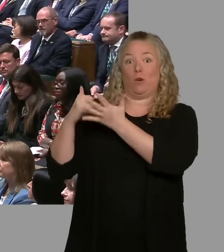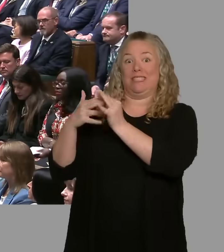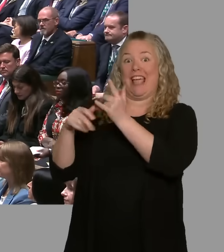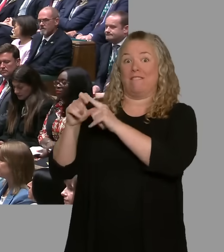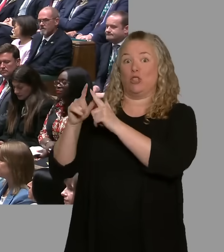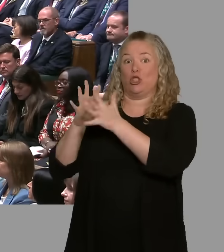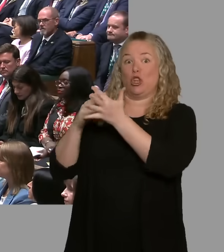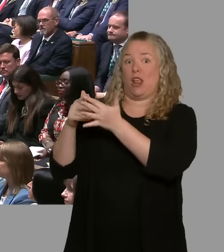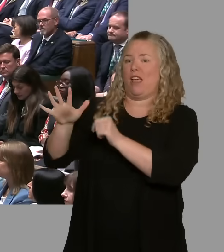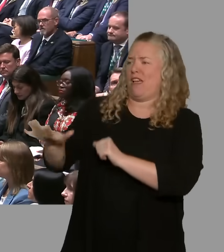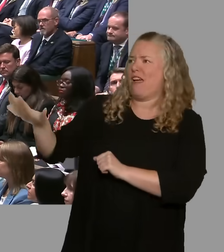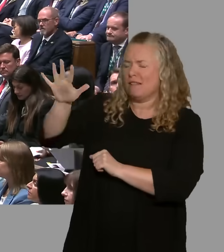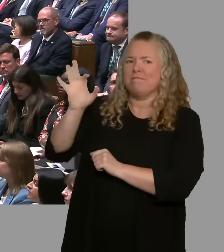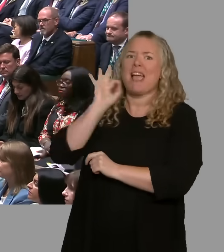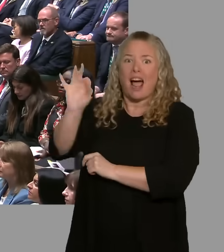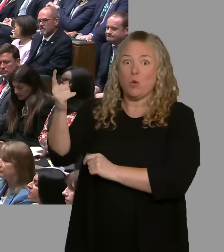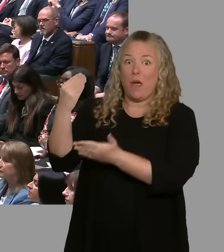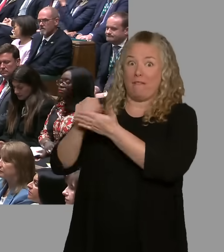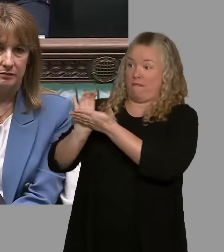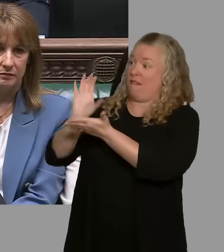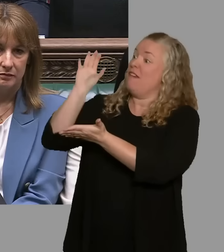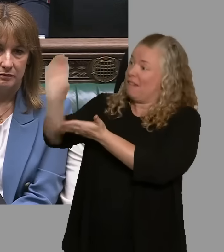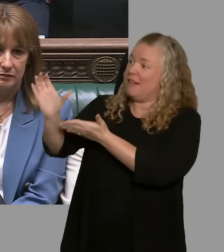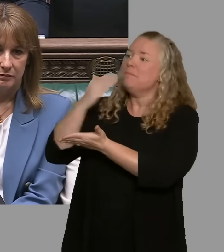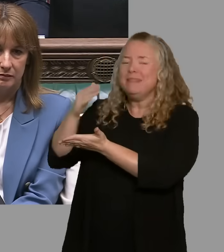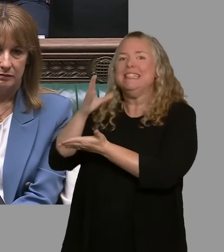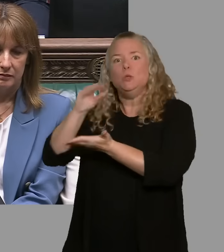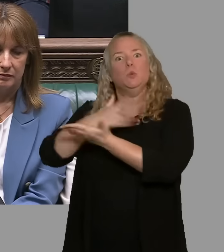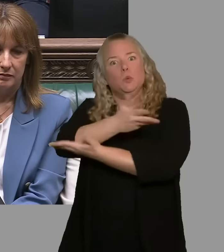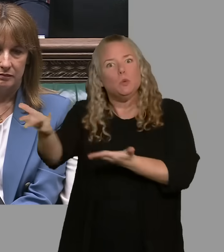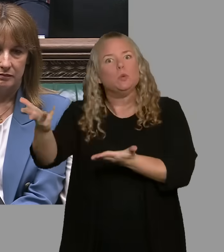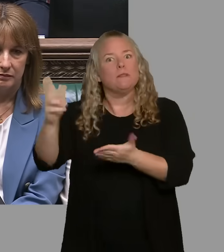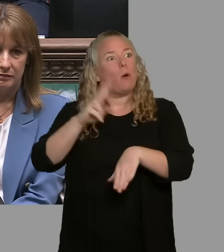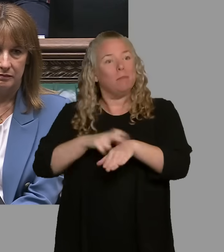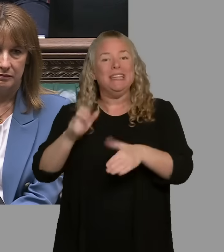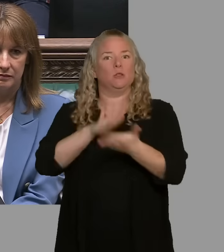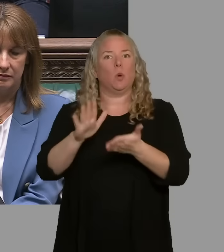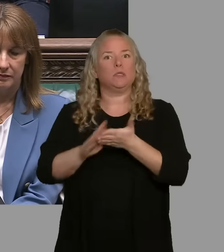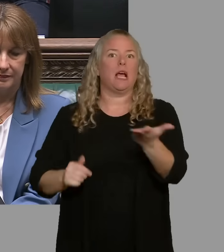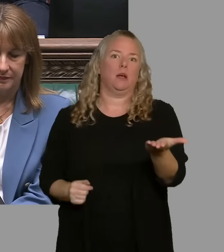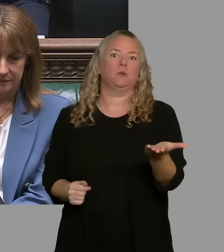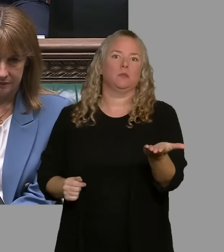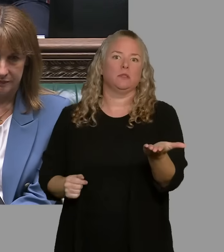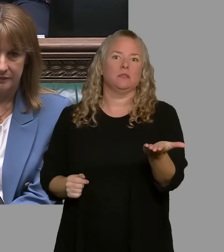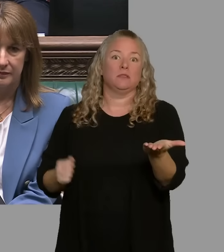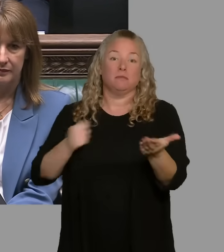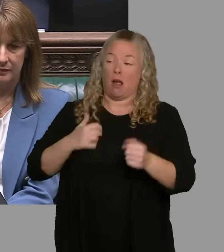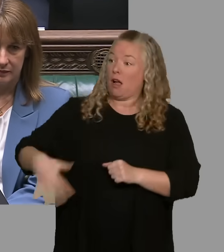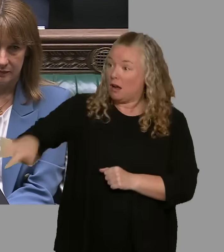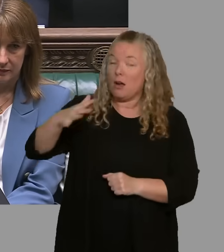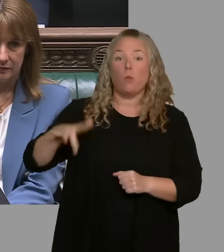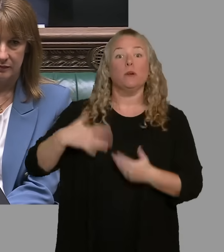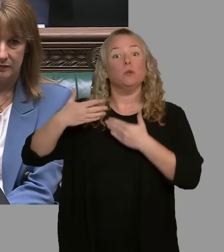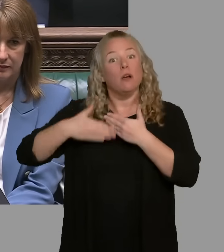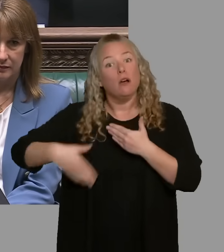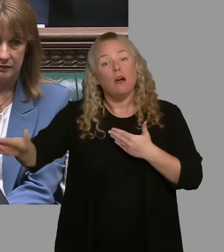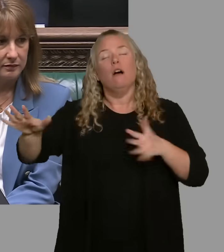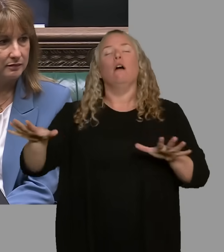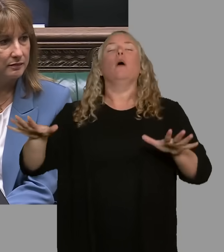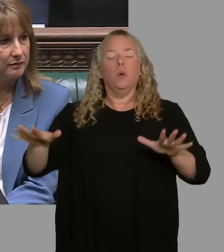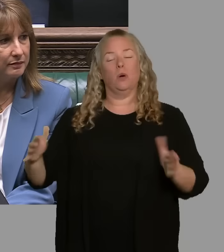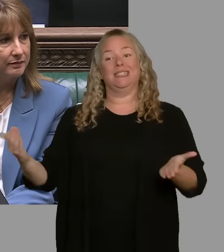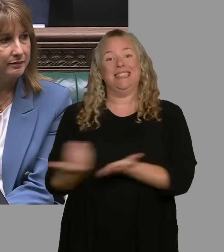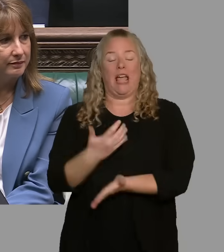Well, Mr. Speaker, the party opposite decimated neighbourhood policing. People should feel safe in their communities, and